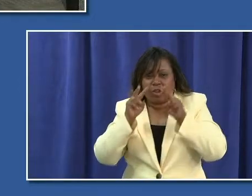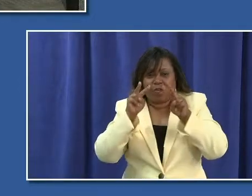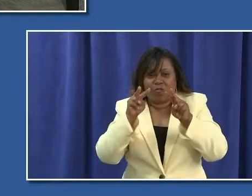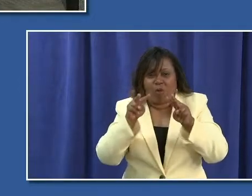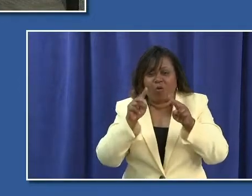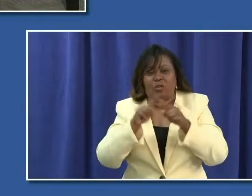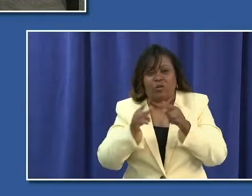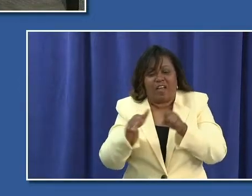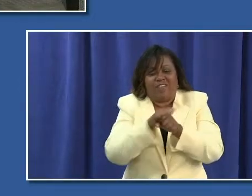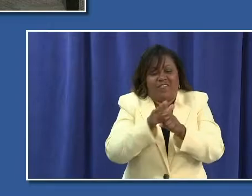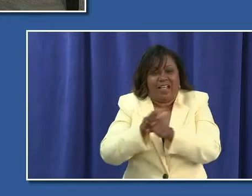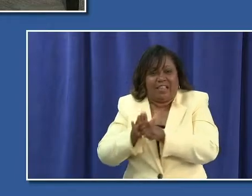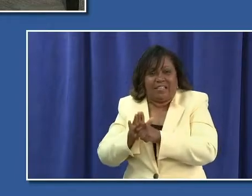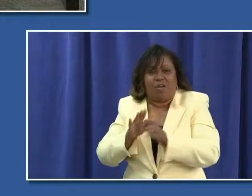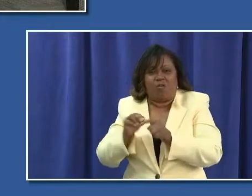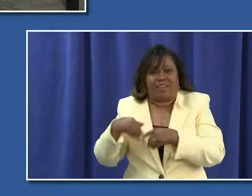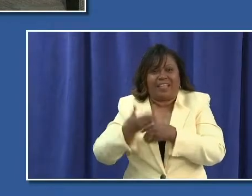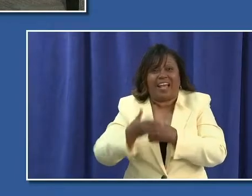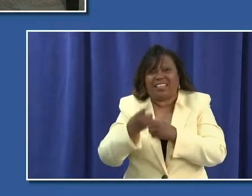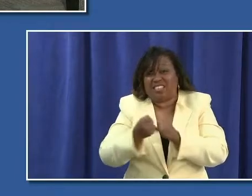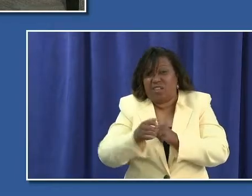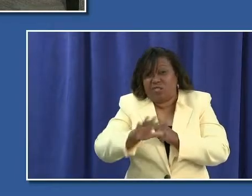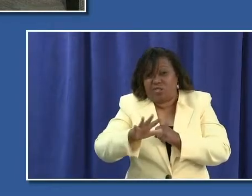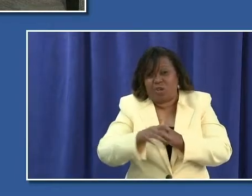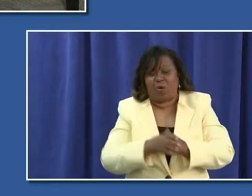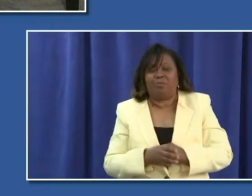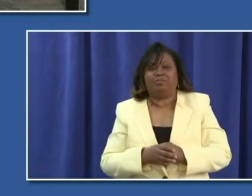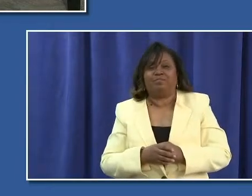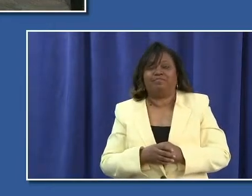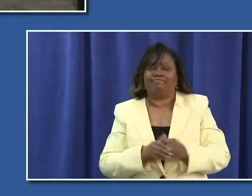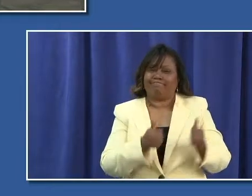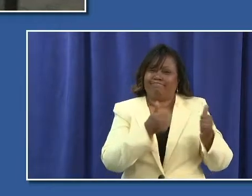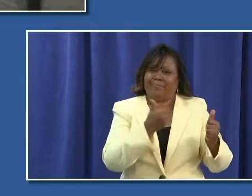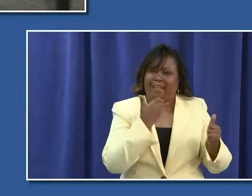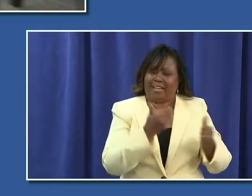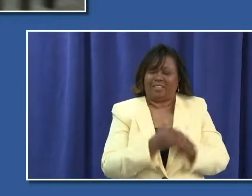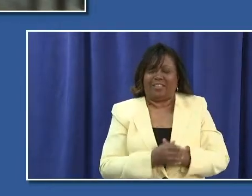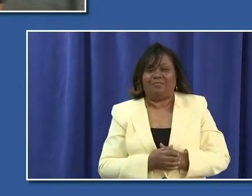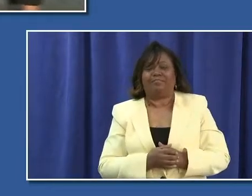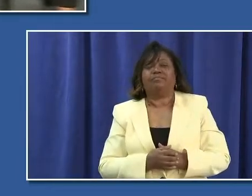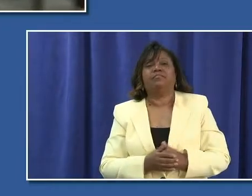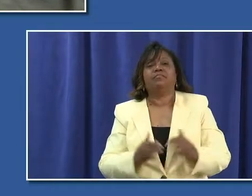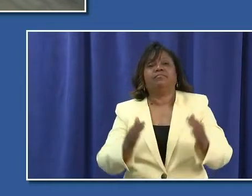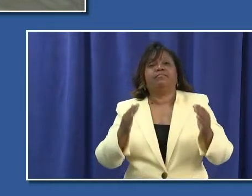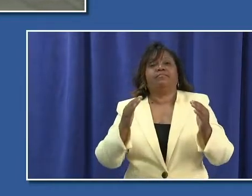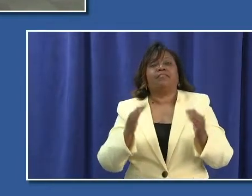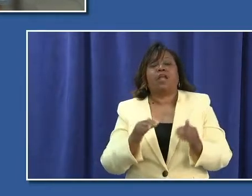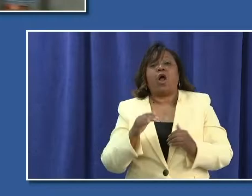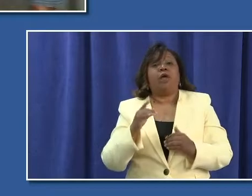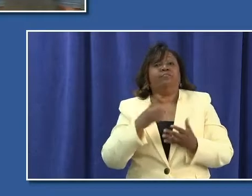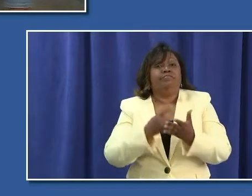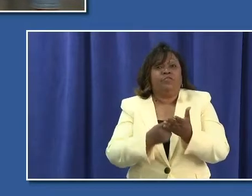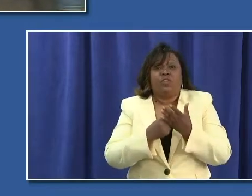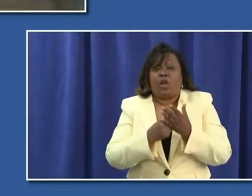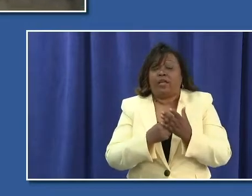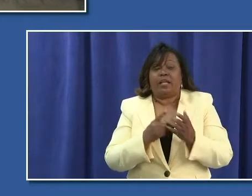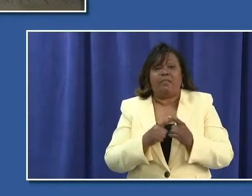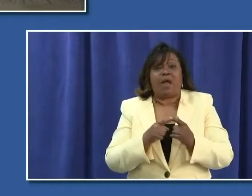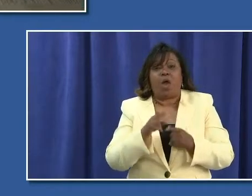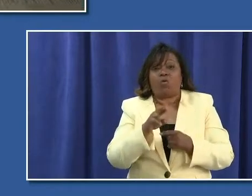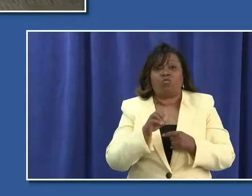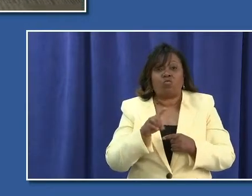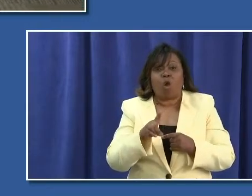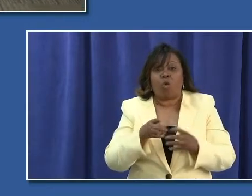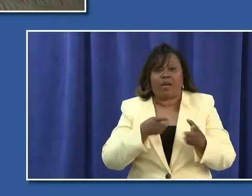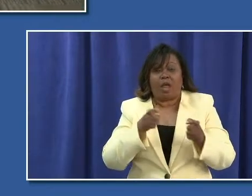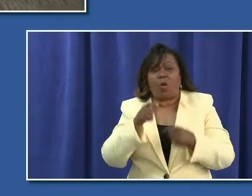to filling those in over the next year or so. Excellent. Okay, talking about rodent